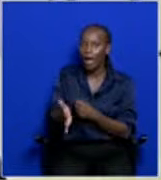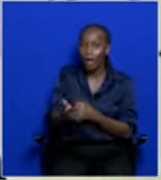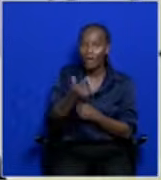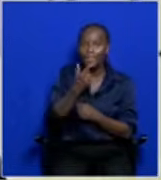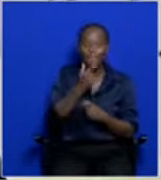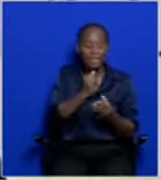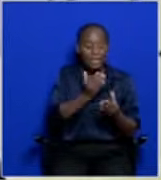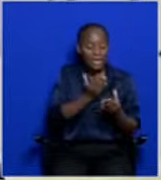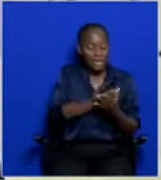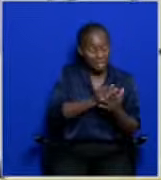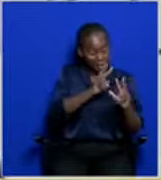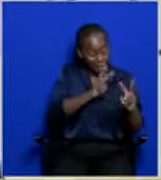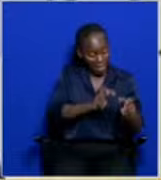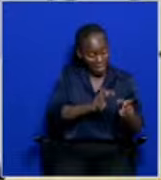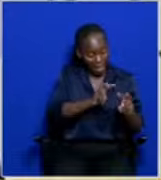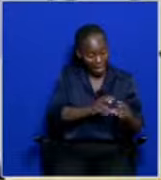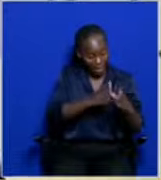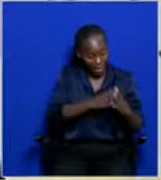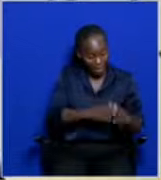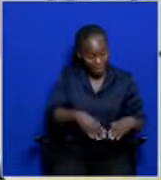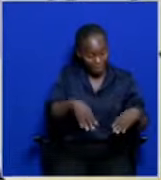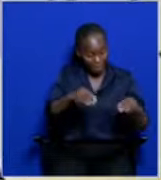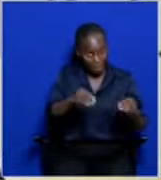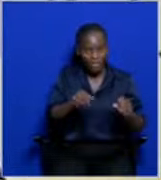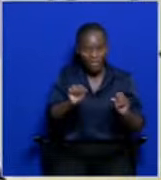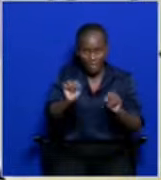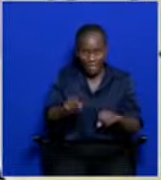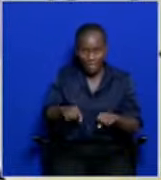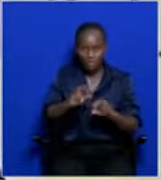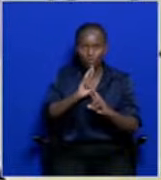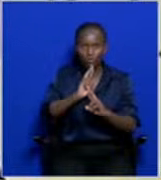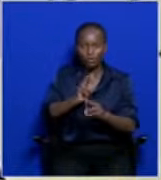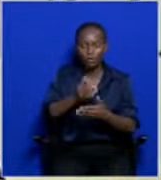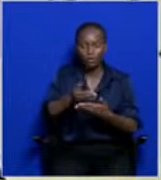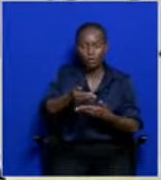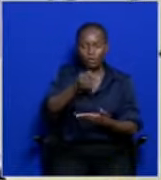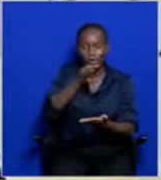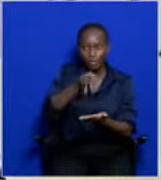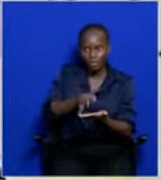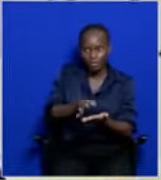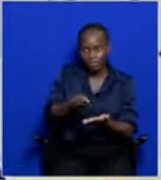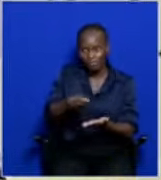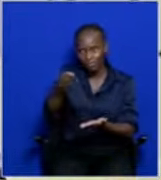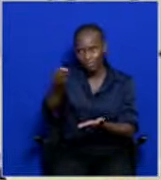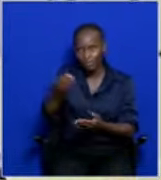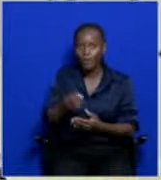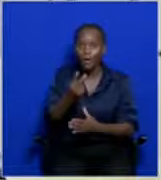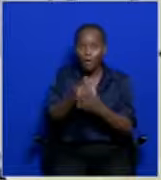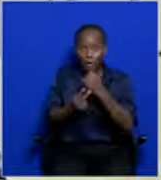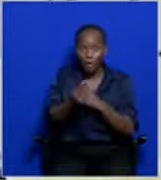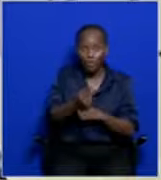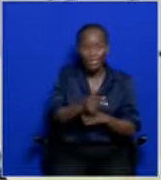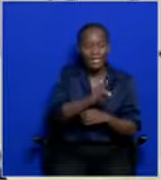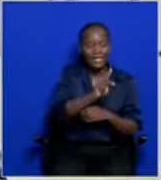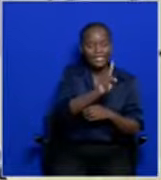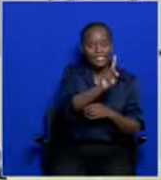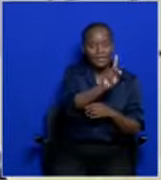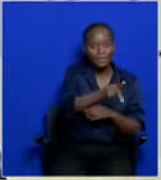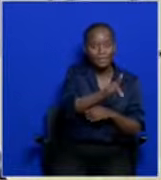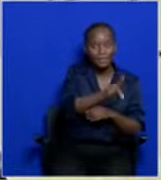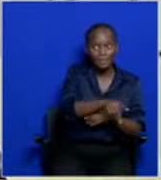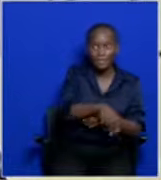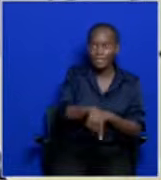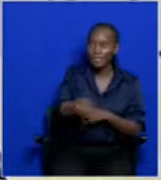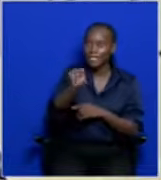Both DPP and EMPD. I acknowledge the delay on